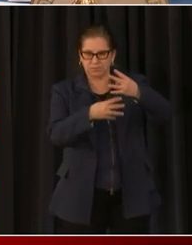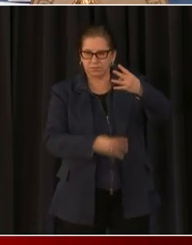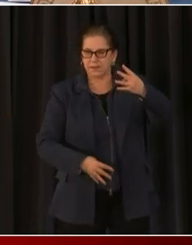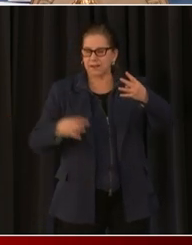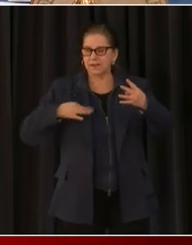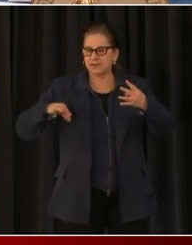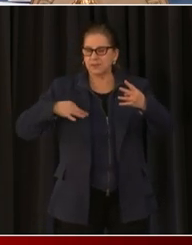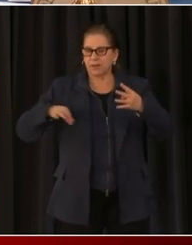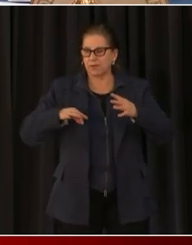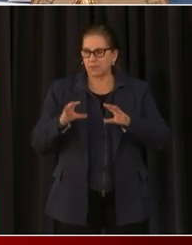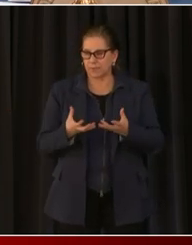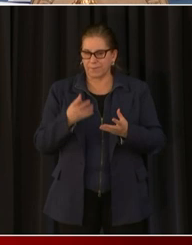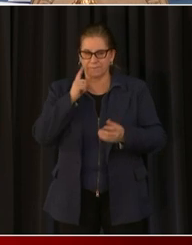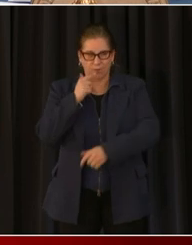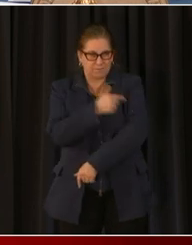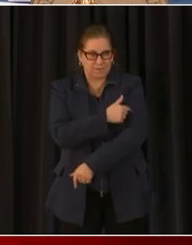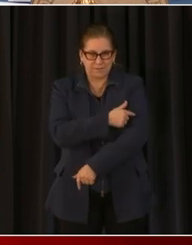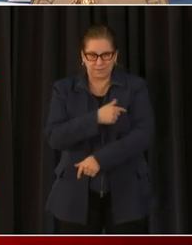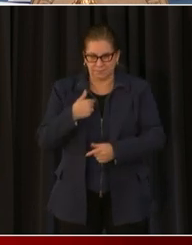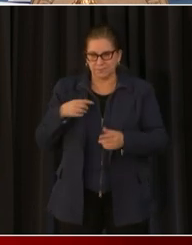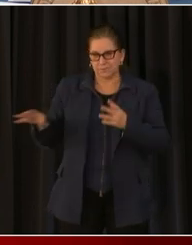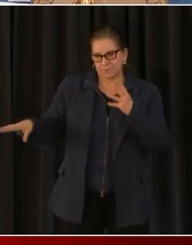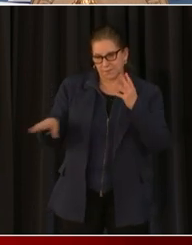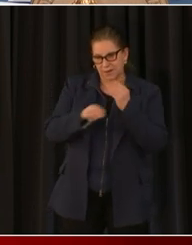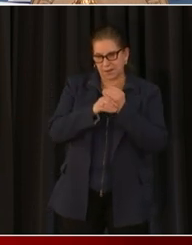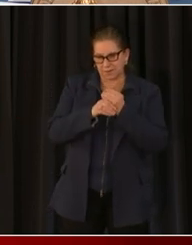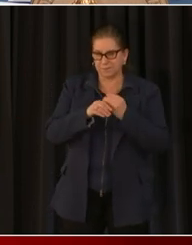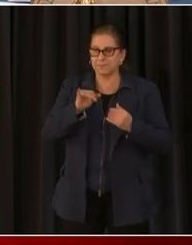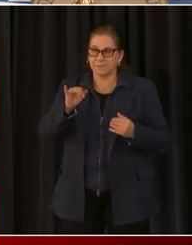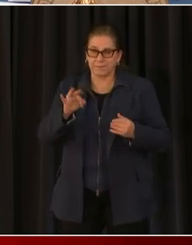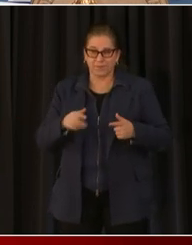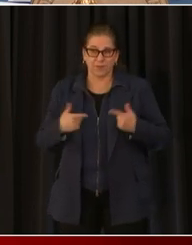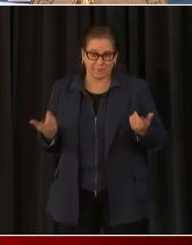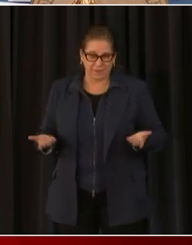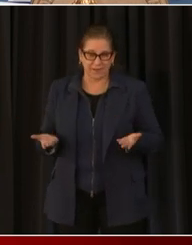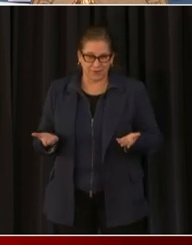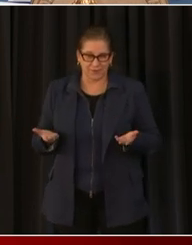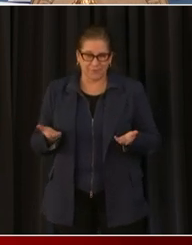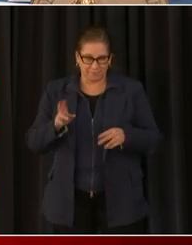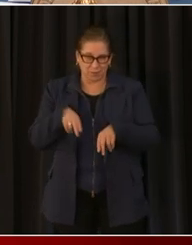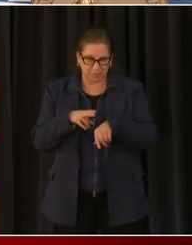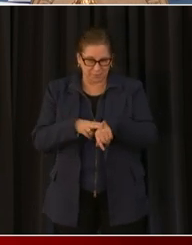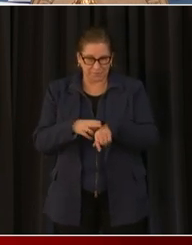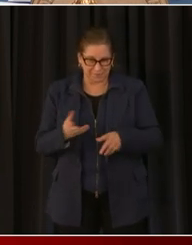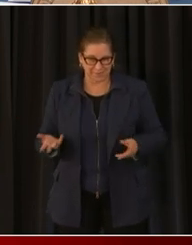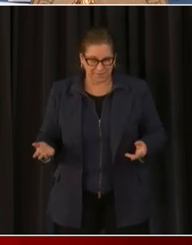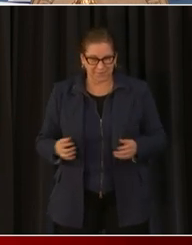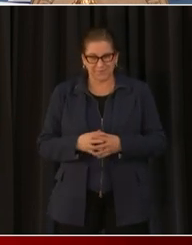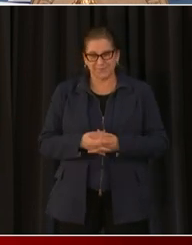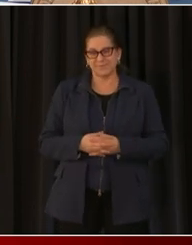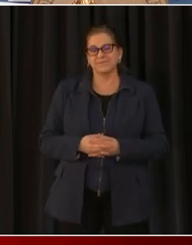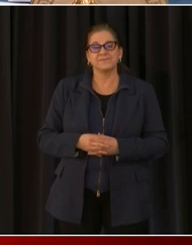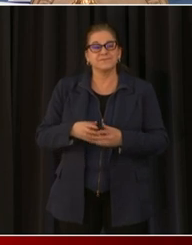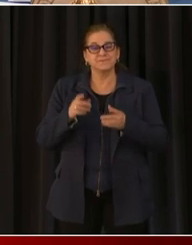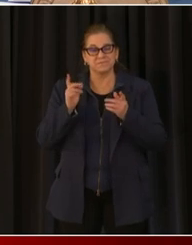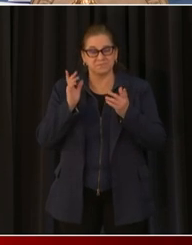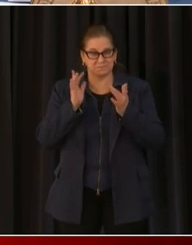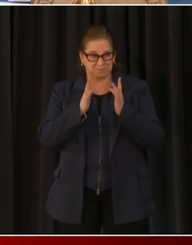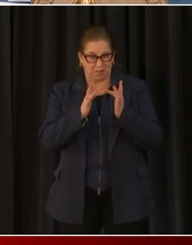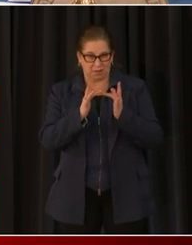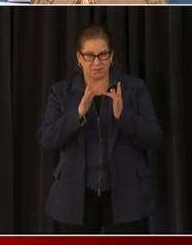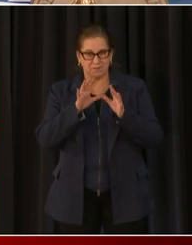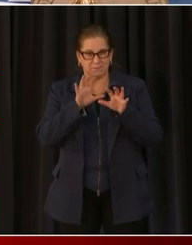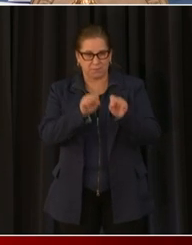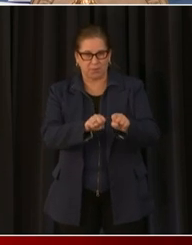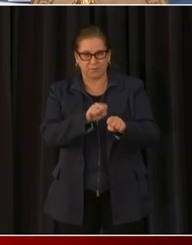workers and DC residents. So that full list is in front of us